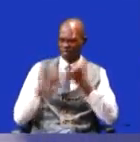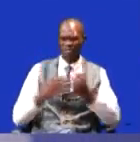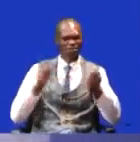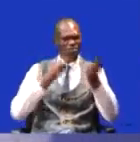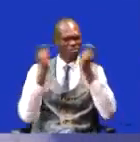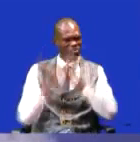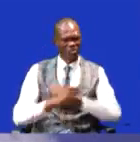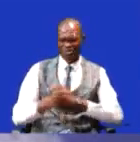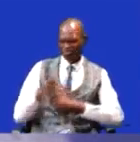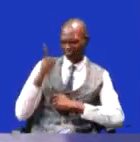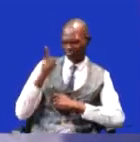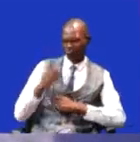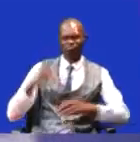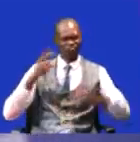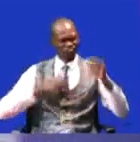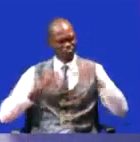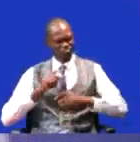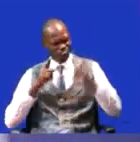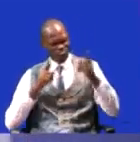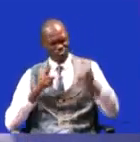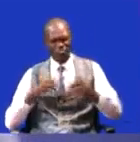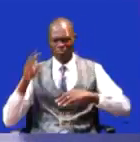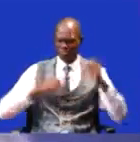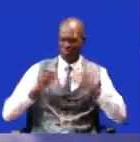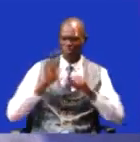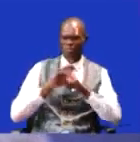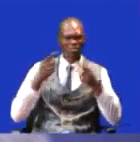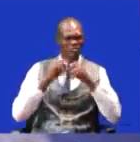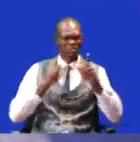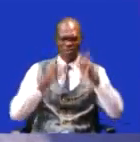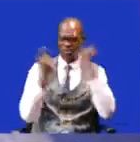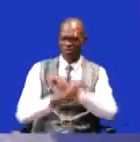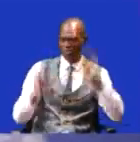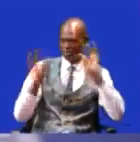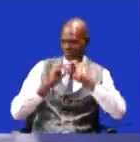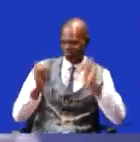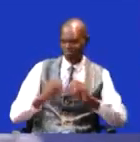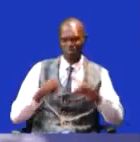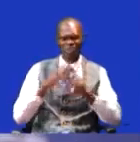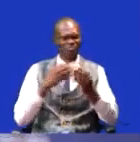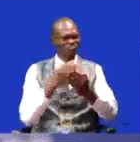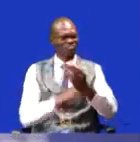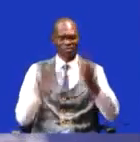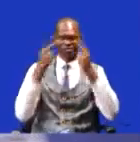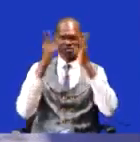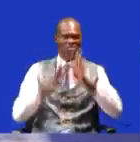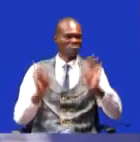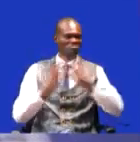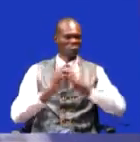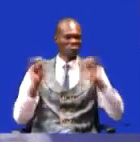side, there is this. You turn this side, there is this. But has it changed? Are we seeing an improvement?